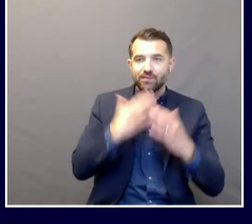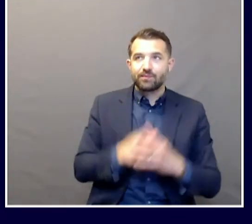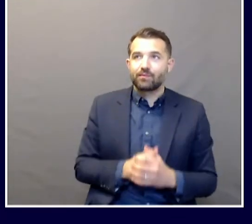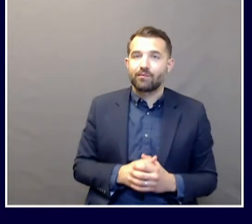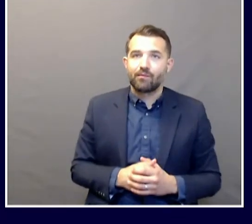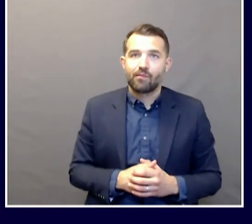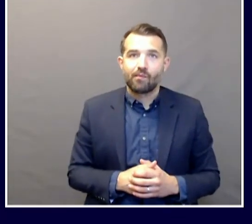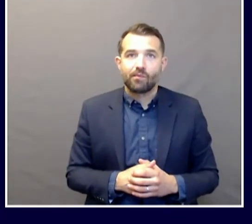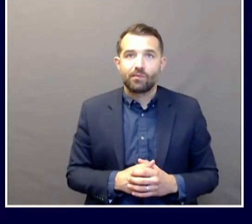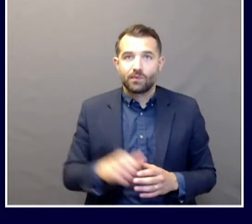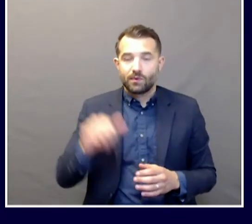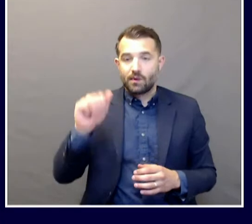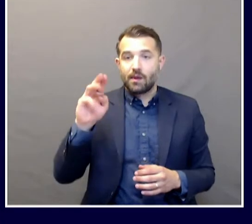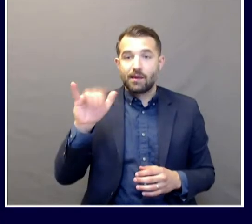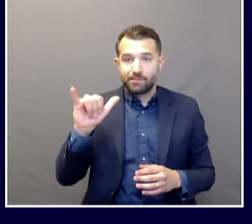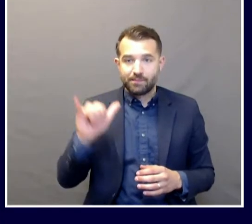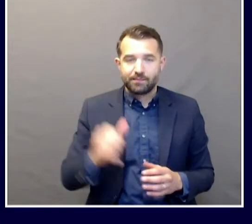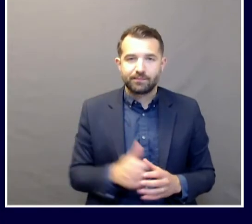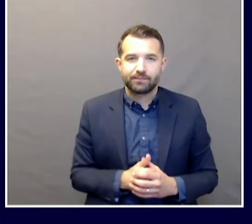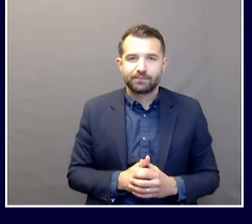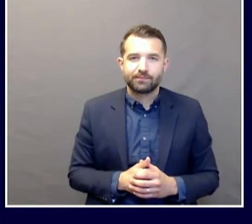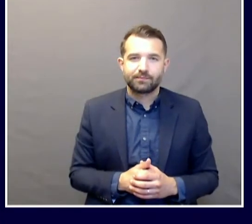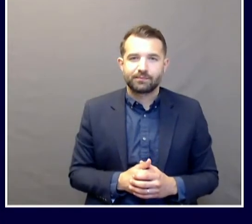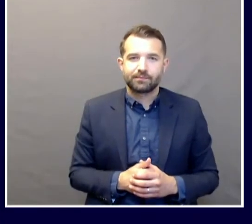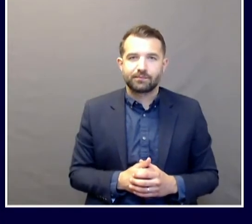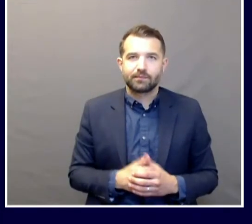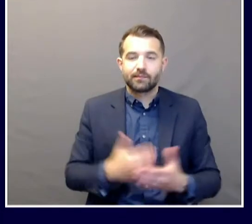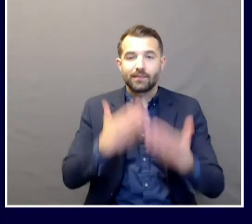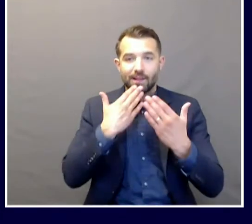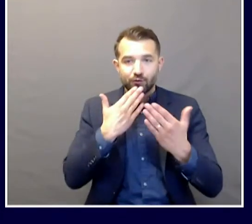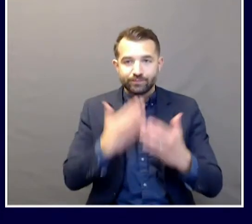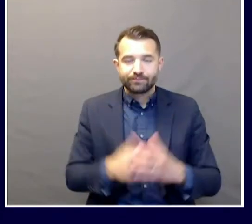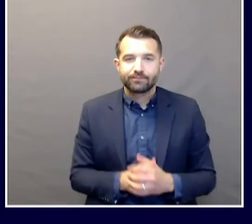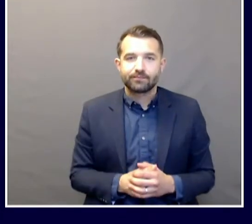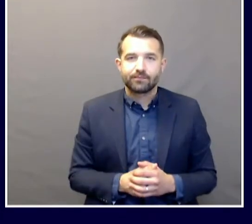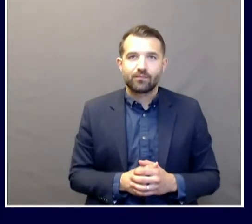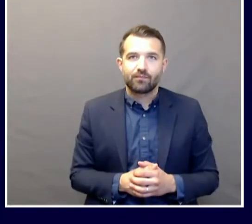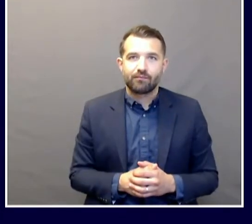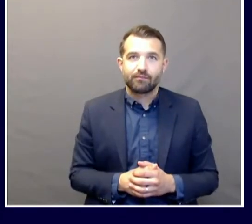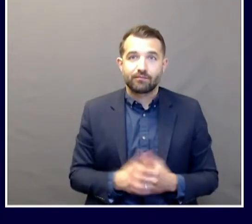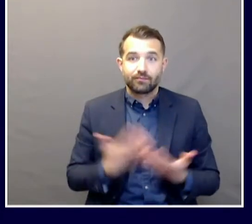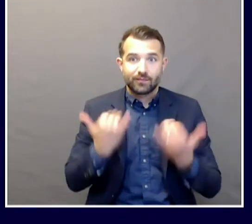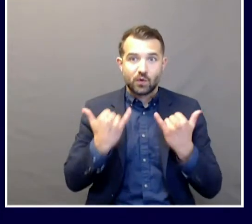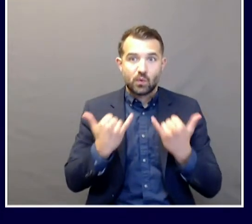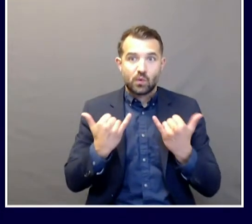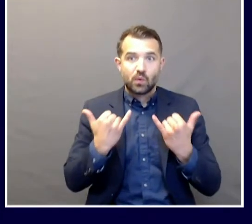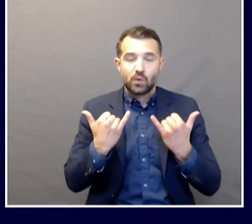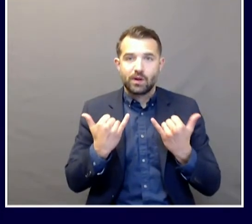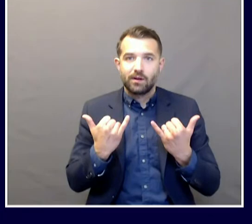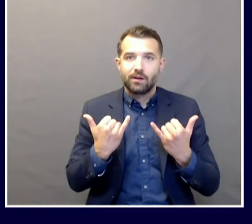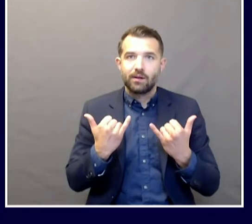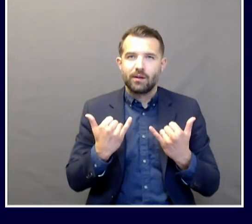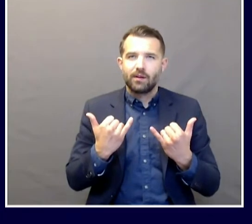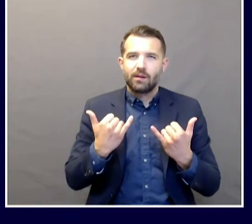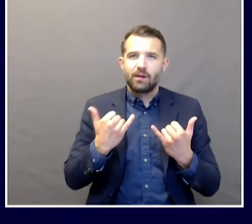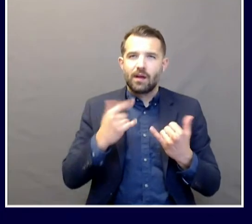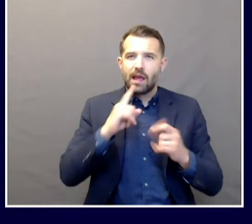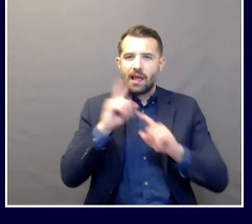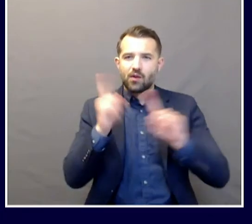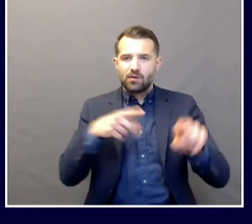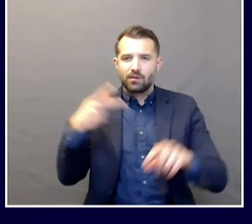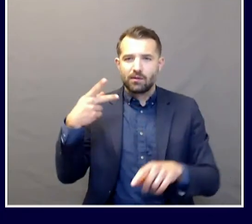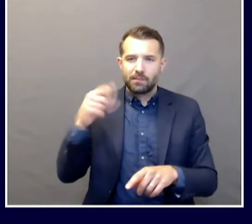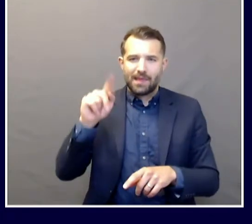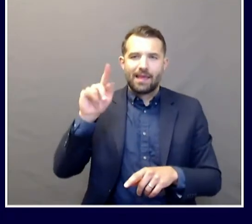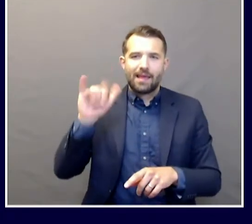Thanks, Dr. Shah. First, following up on your answer to Patty White about herd immunity, in calculating progress toward